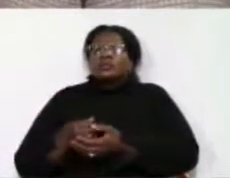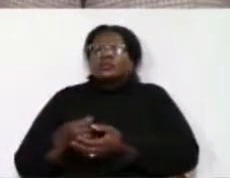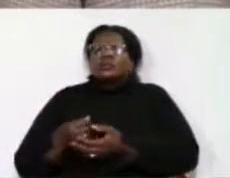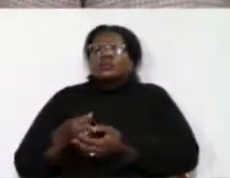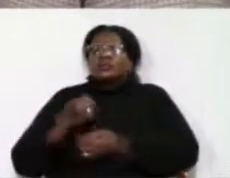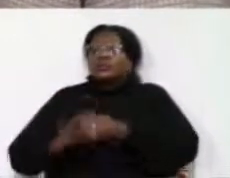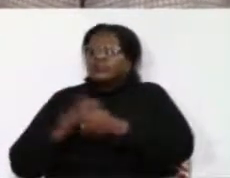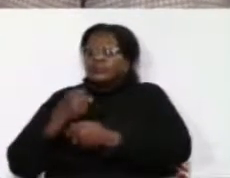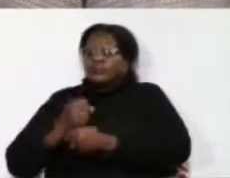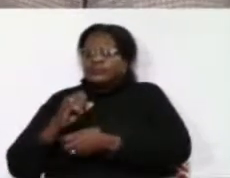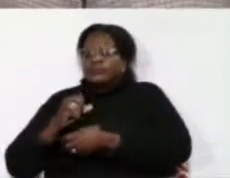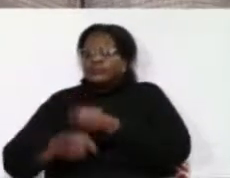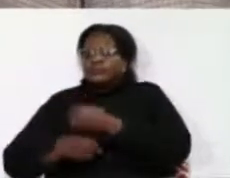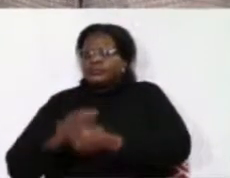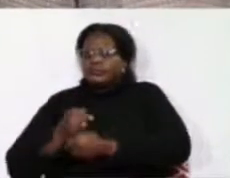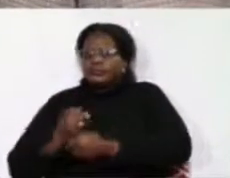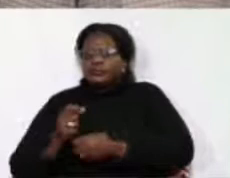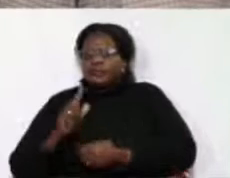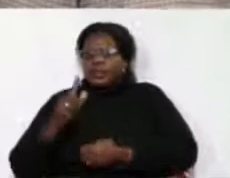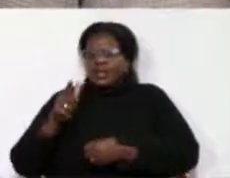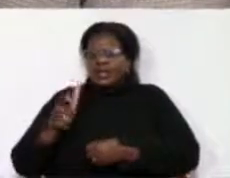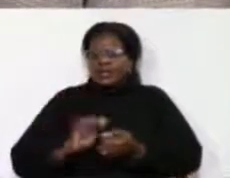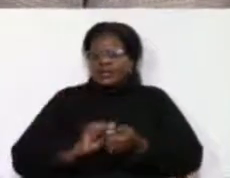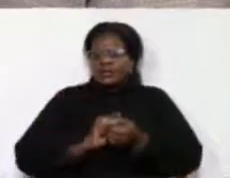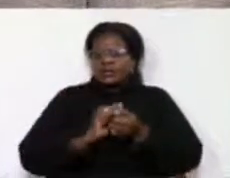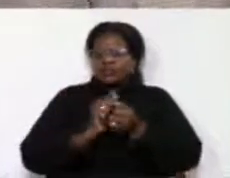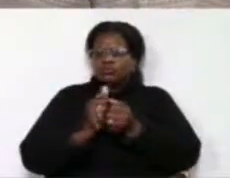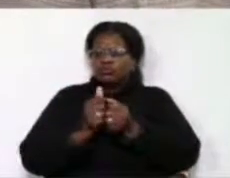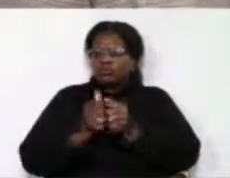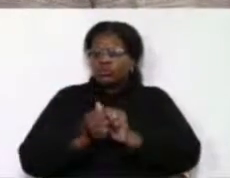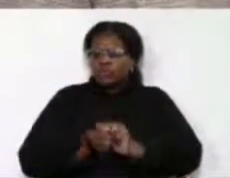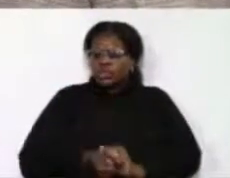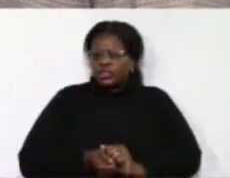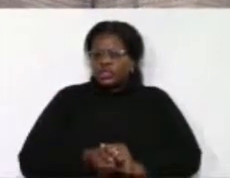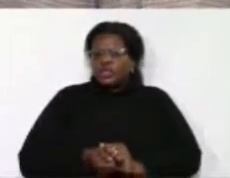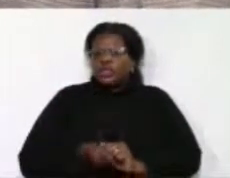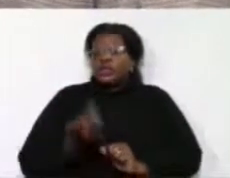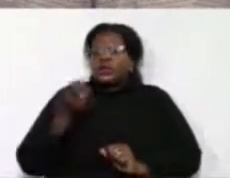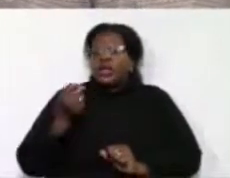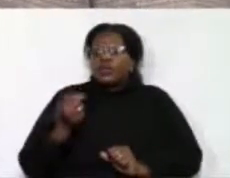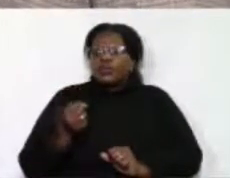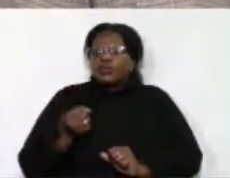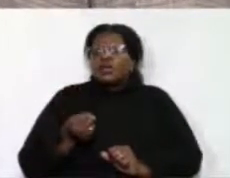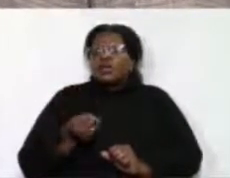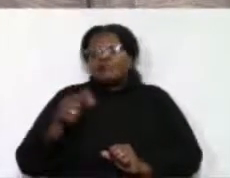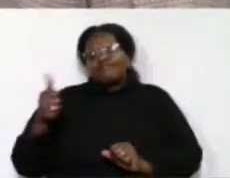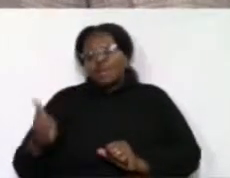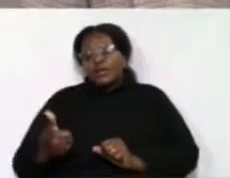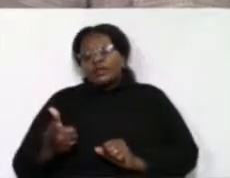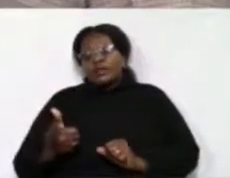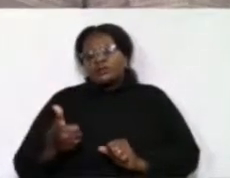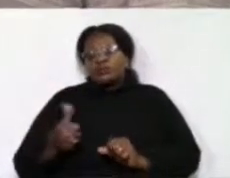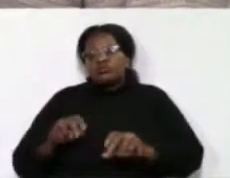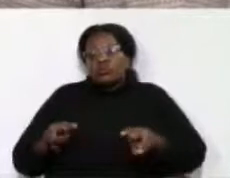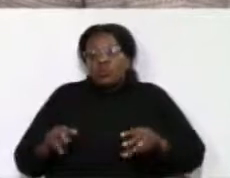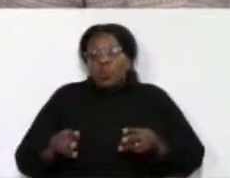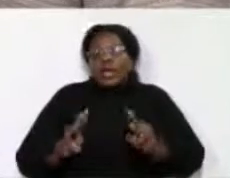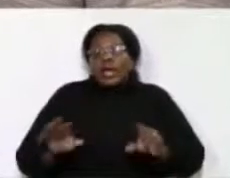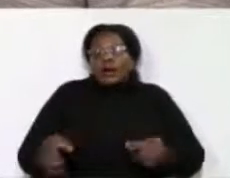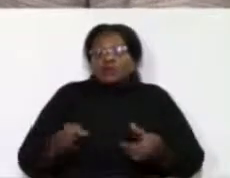to replace those, and that's called depreciation. Okay. Now, there's better formulas for depreciation. But you must also always factor it